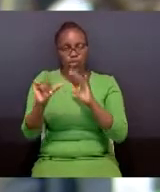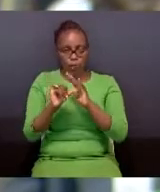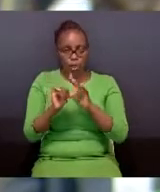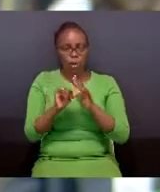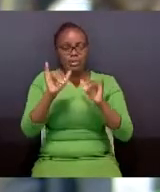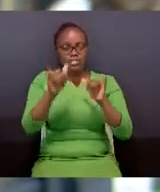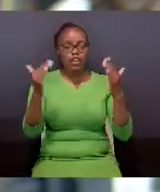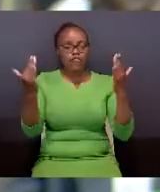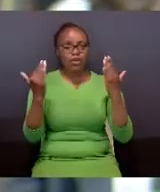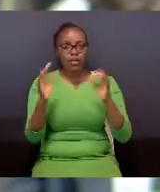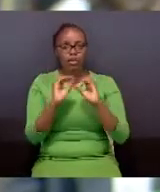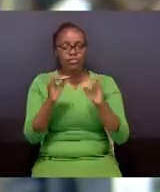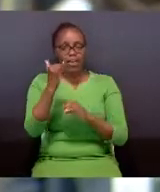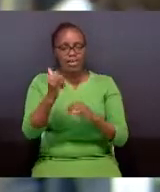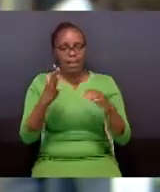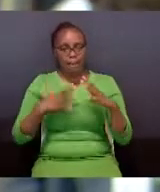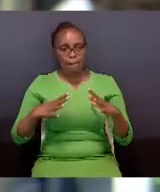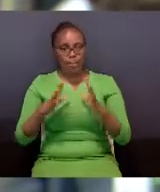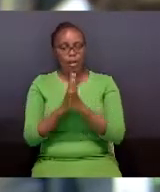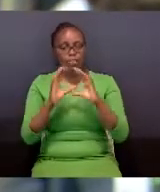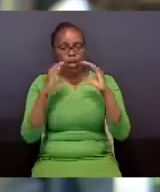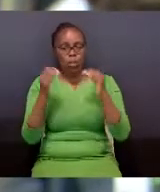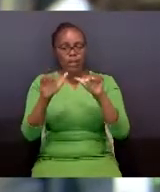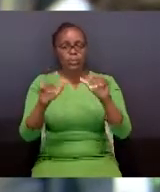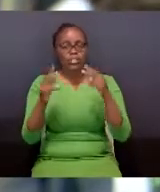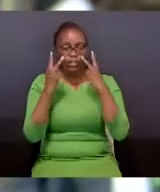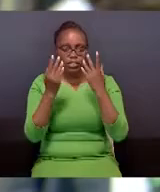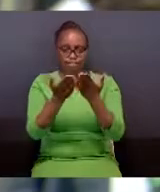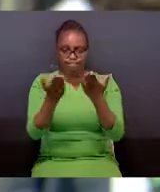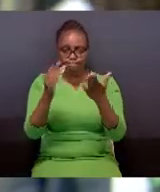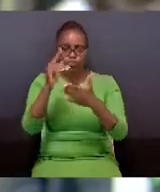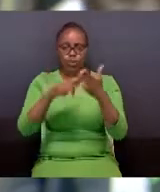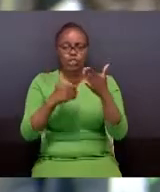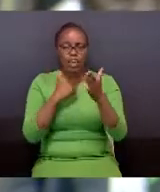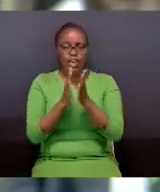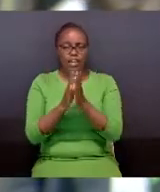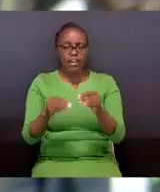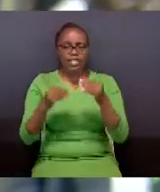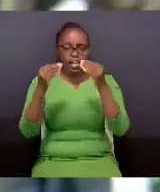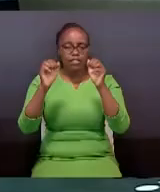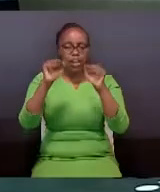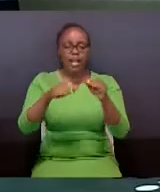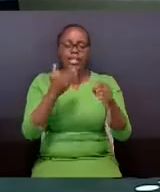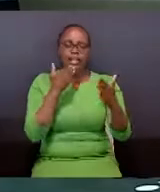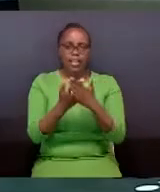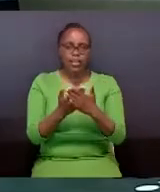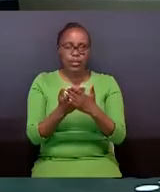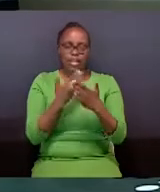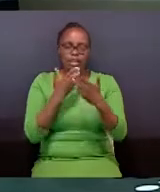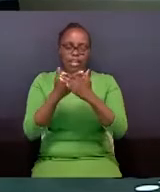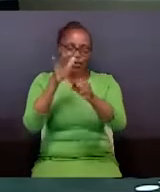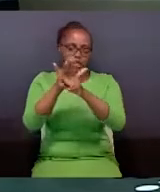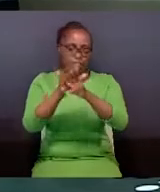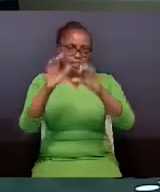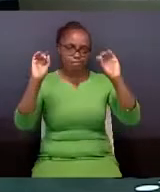there forever. So young people, the world is waiting to see what you have and what you can deliver. Thank you. Thank you very